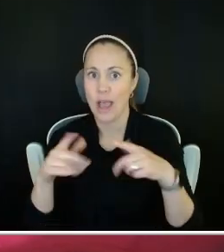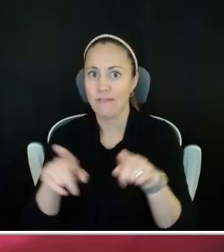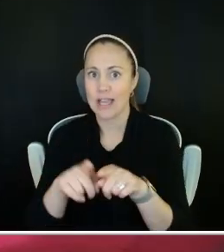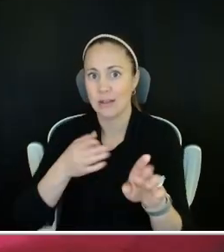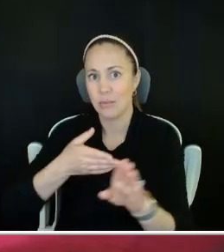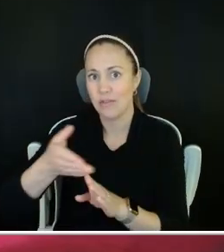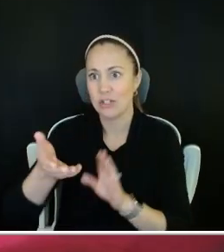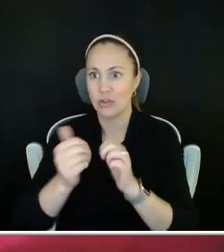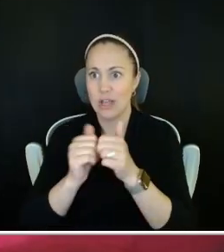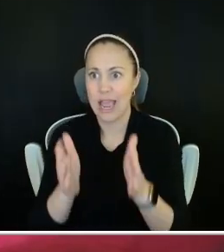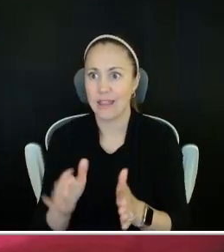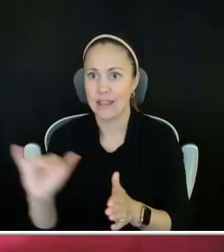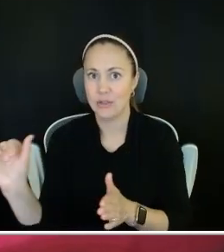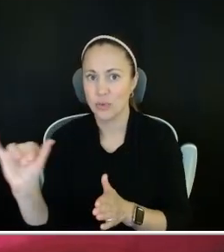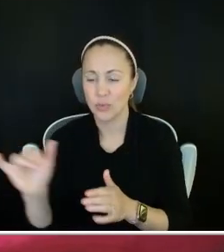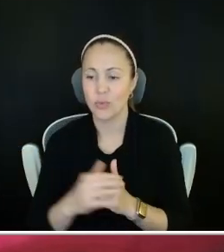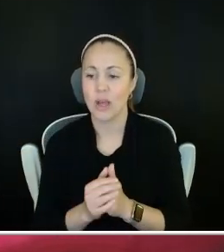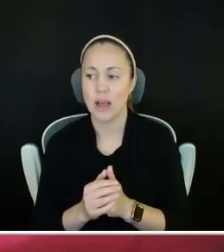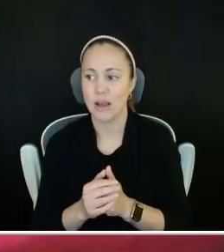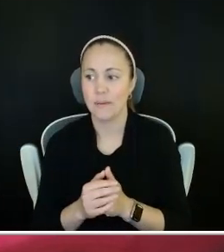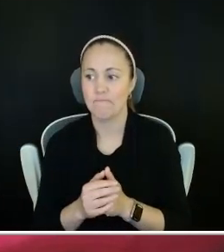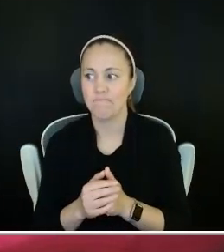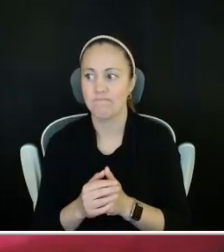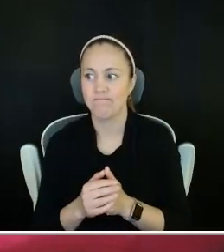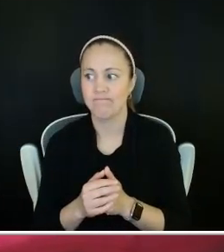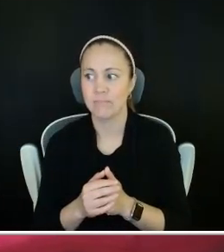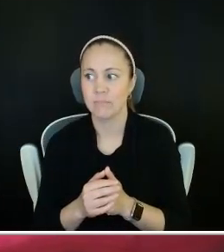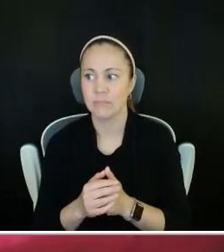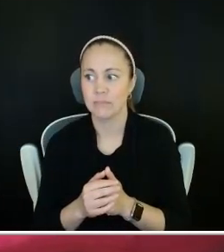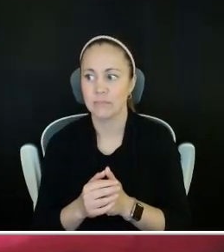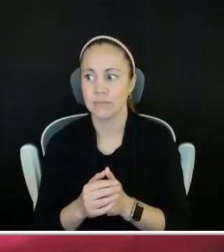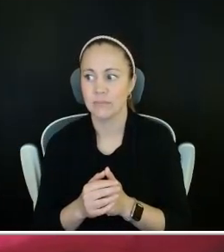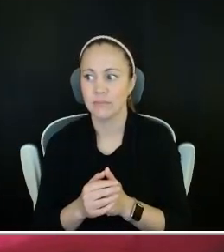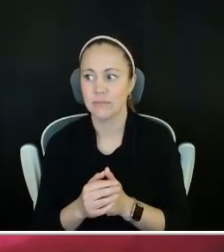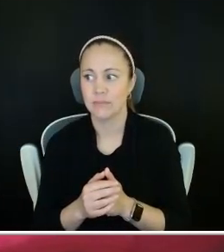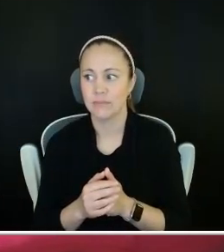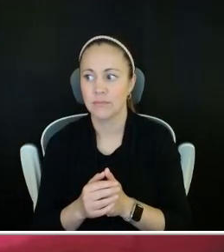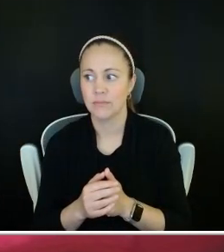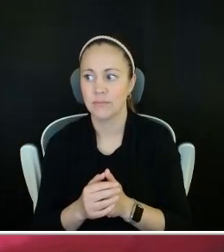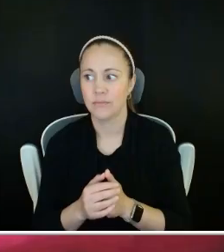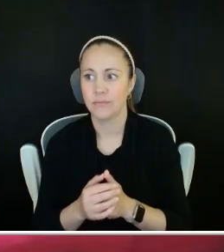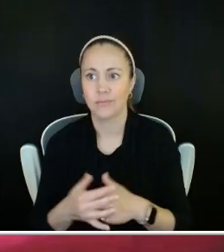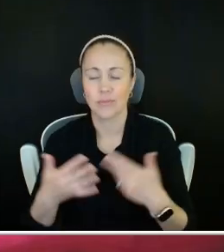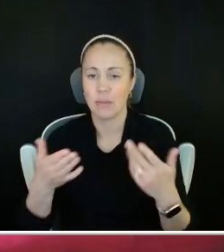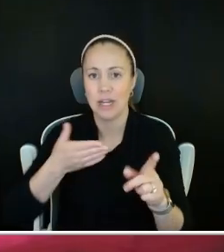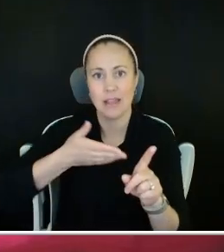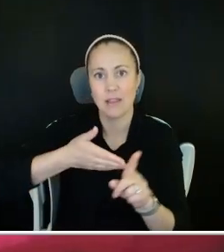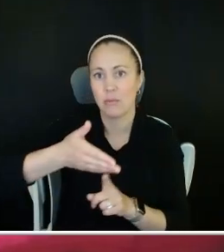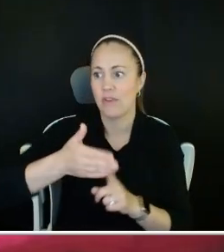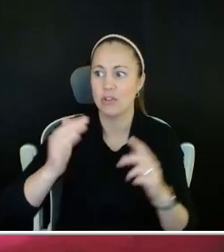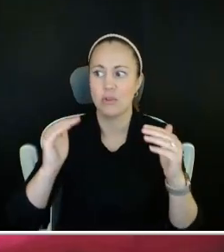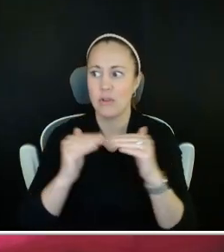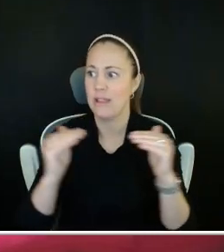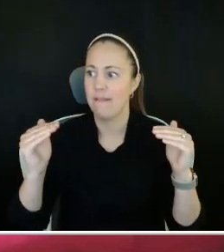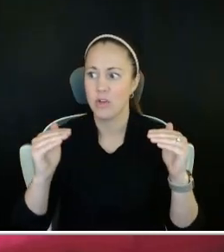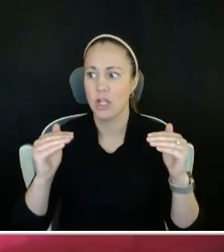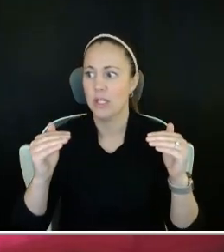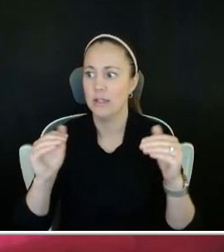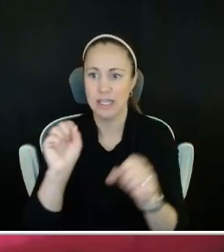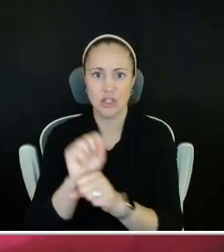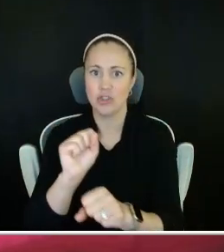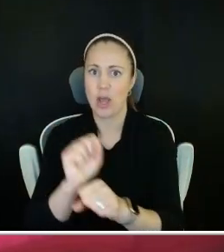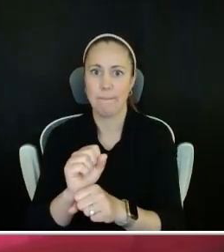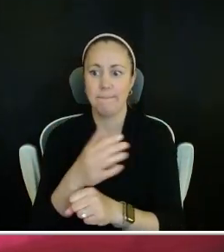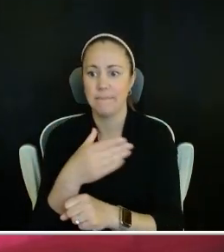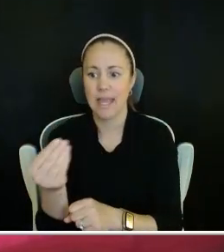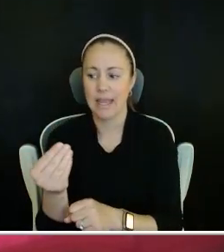athlete. The thing is that at the professional level, it's a job,